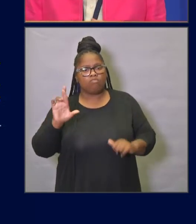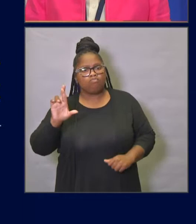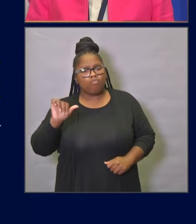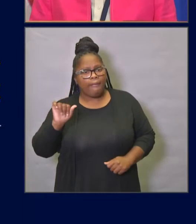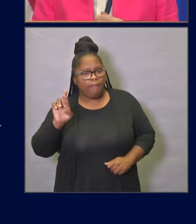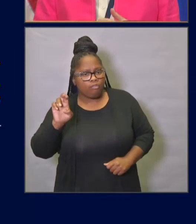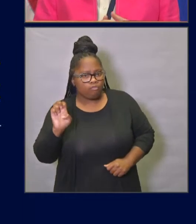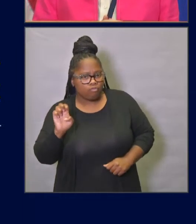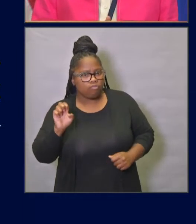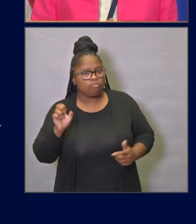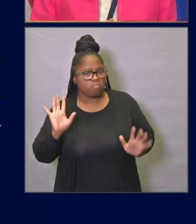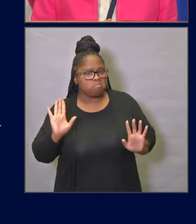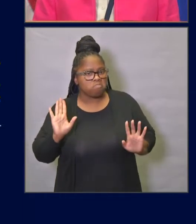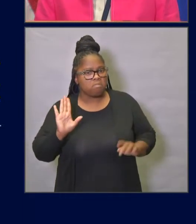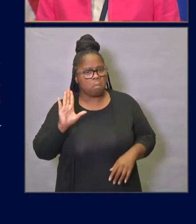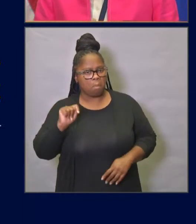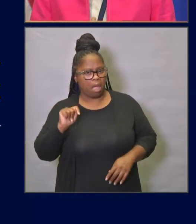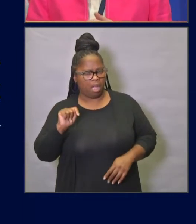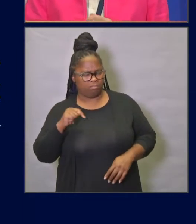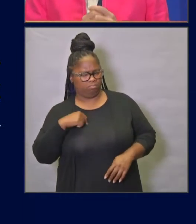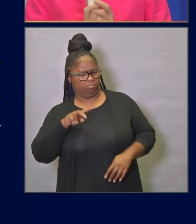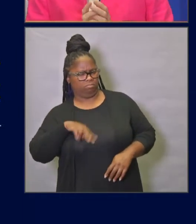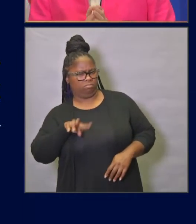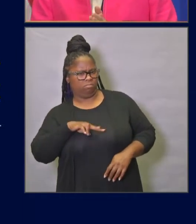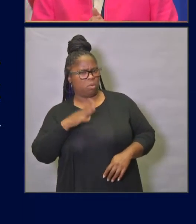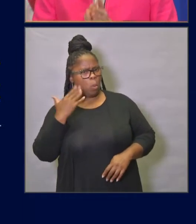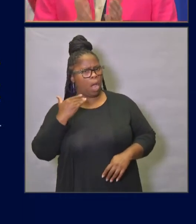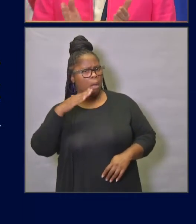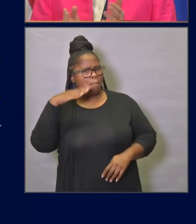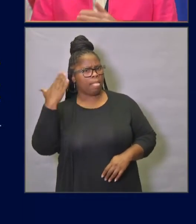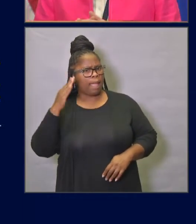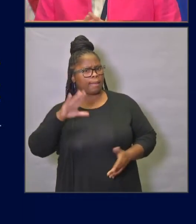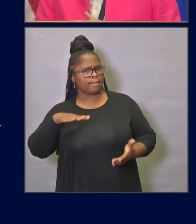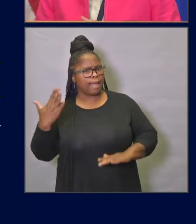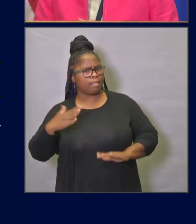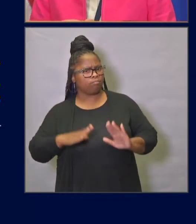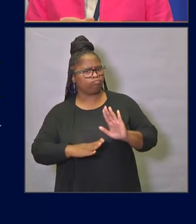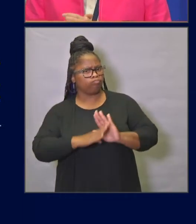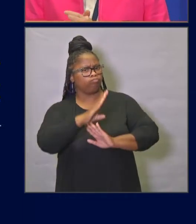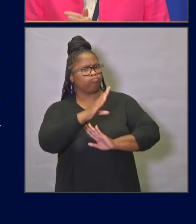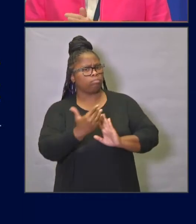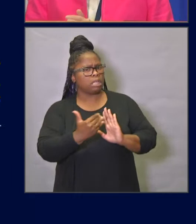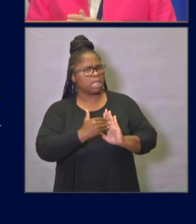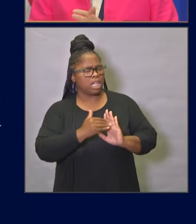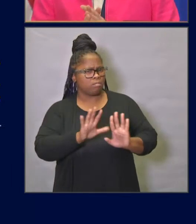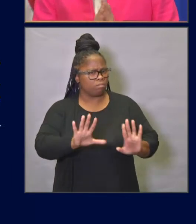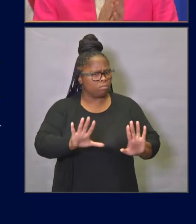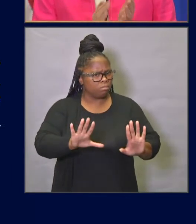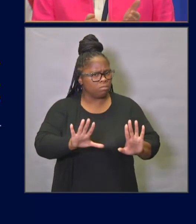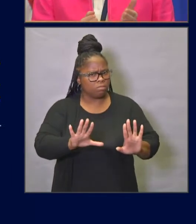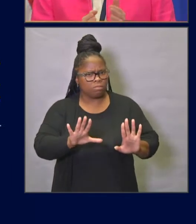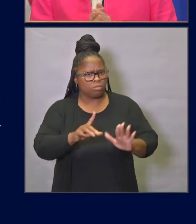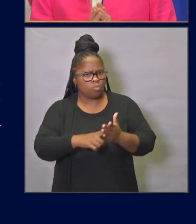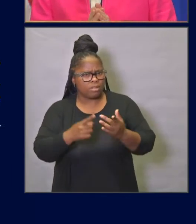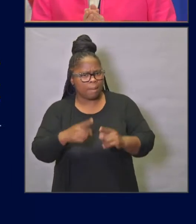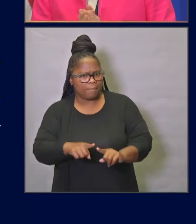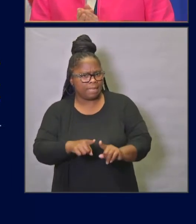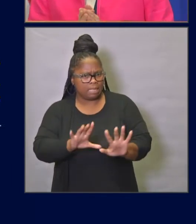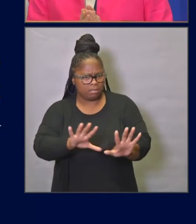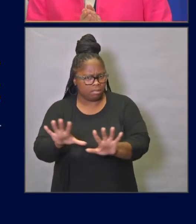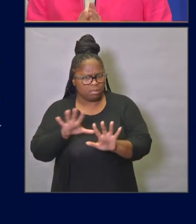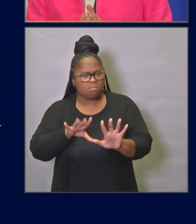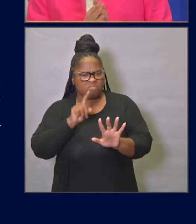event. But we will need to pay close attention to make sure that we're not seeing increases in deaths among one